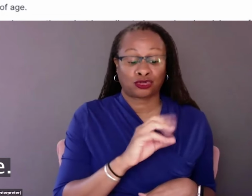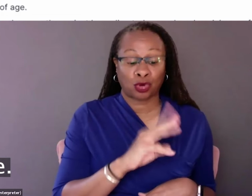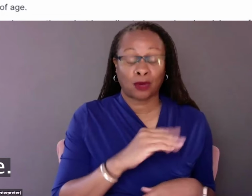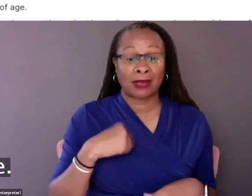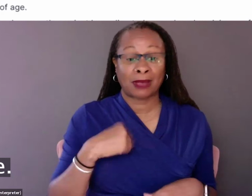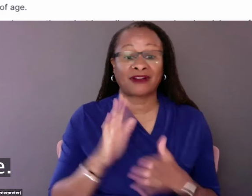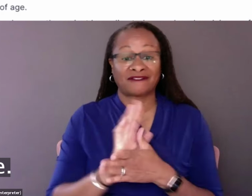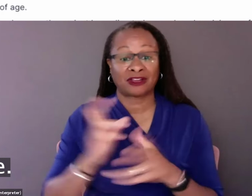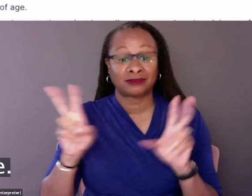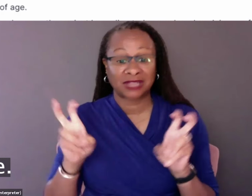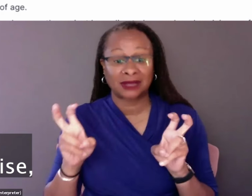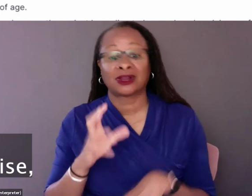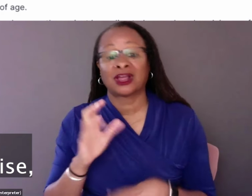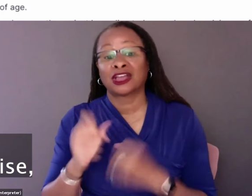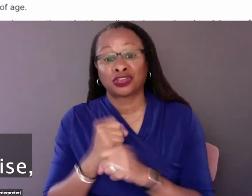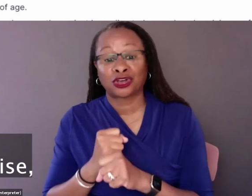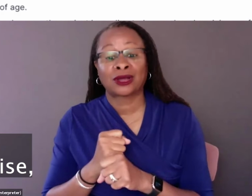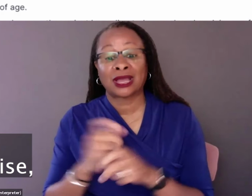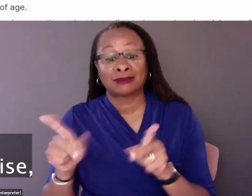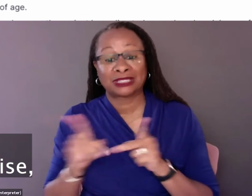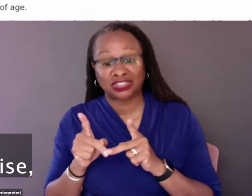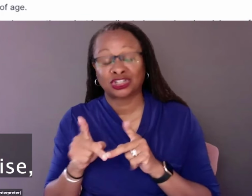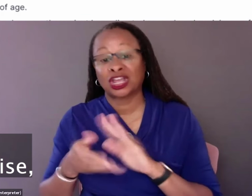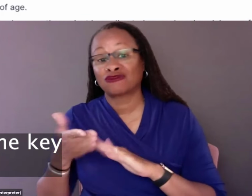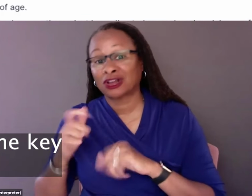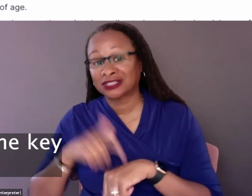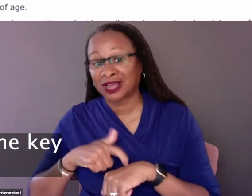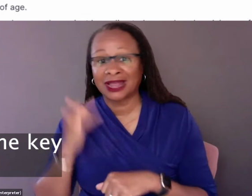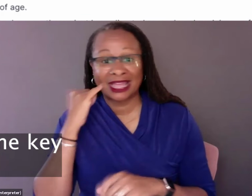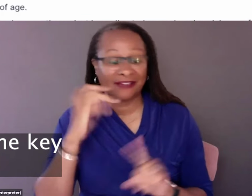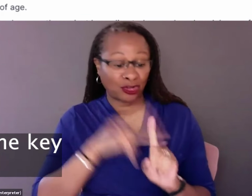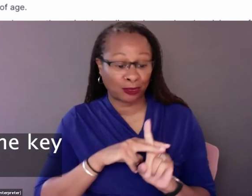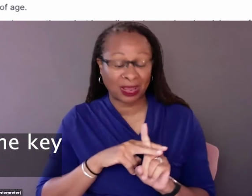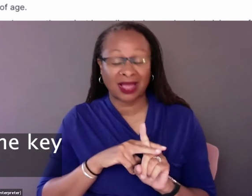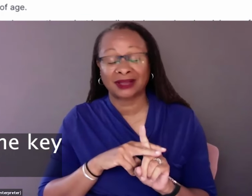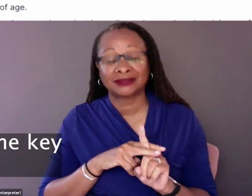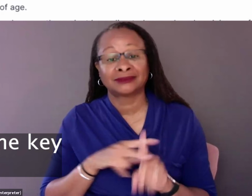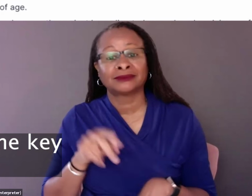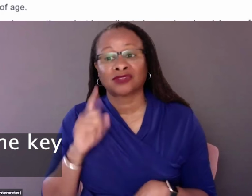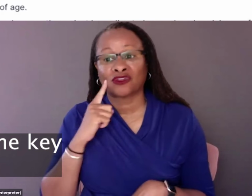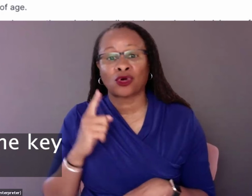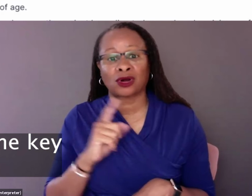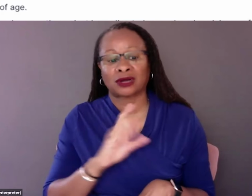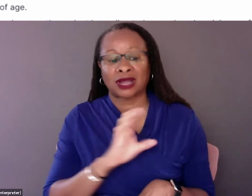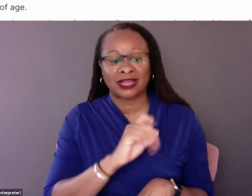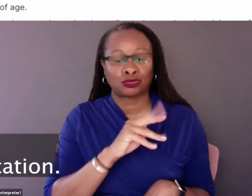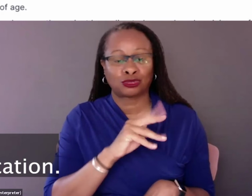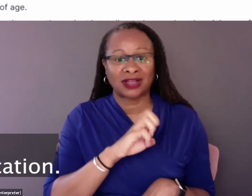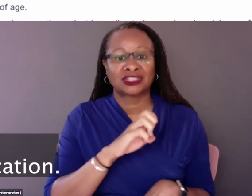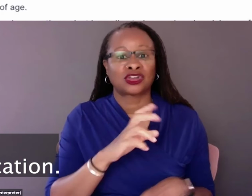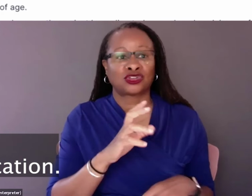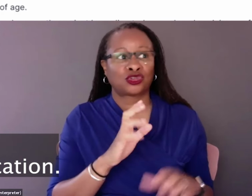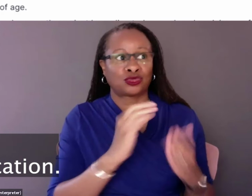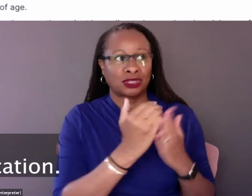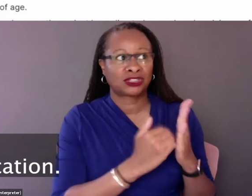year, position, and runtime. So just make sure if you're applying for enterprise, you would list 2 credits for 1 key creative person. And I'll